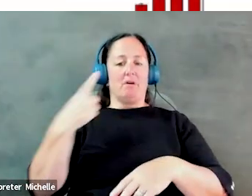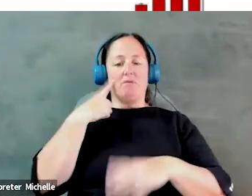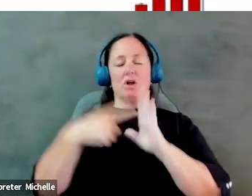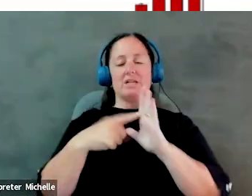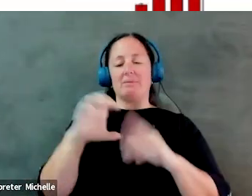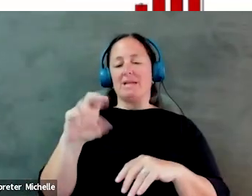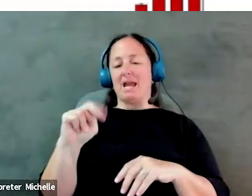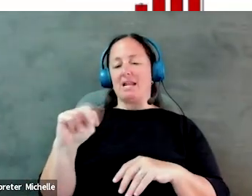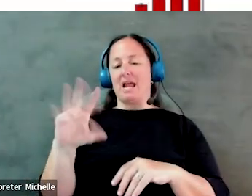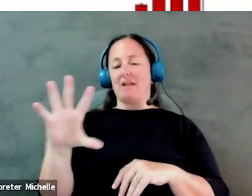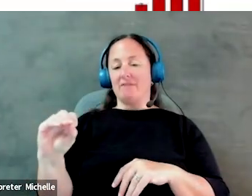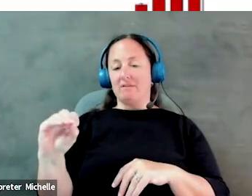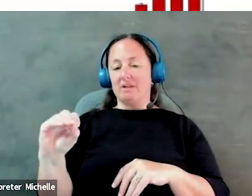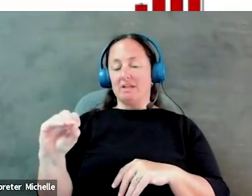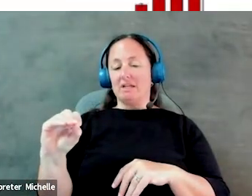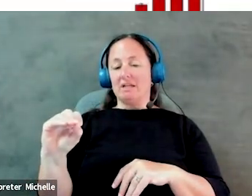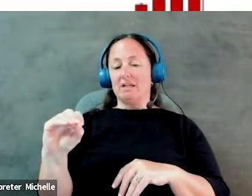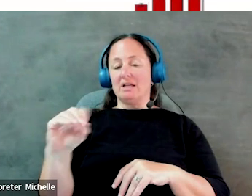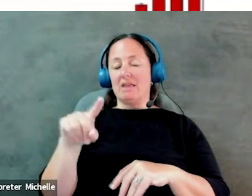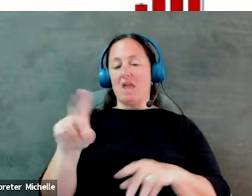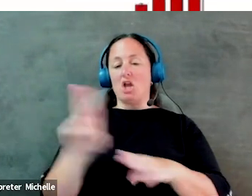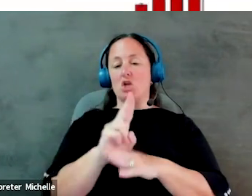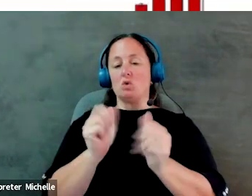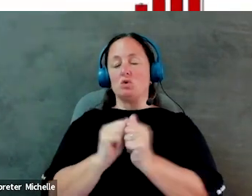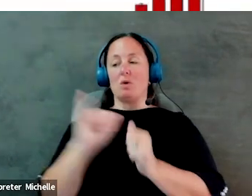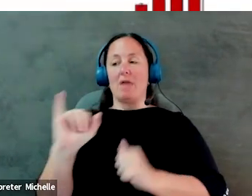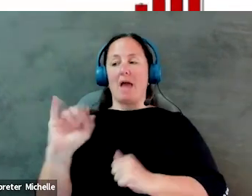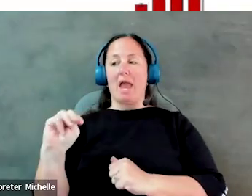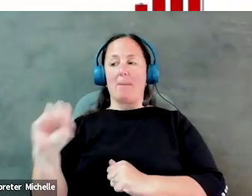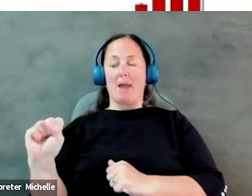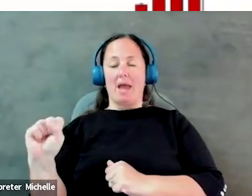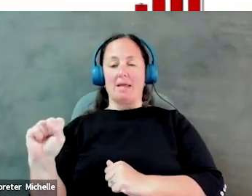the CNN 50 or 1 and used with an